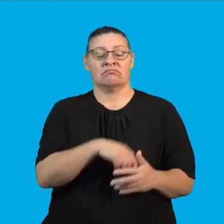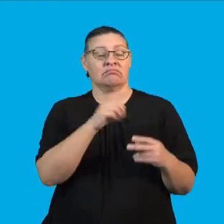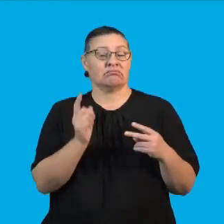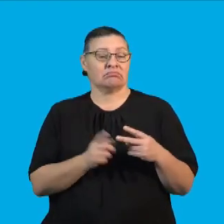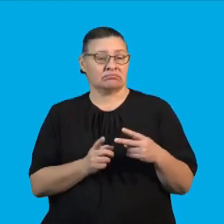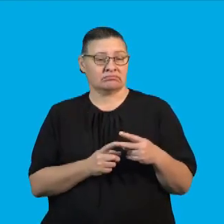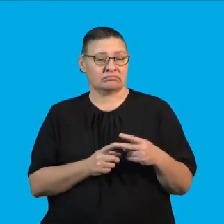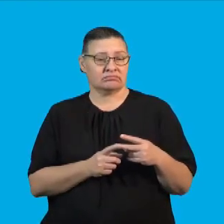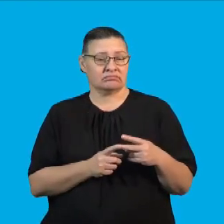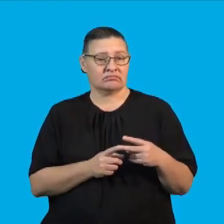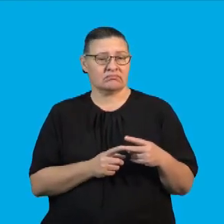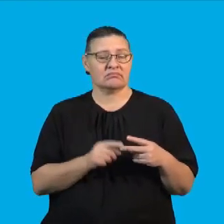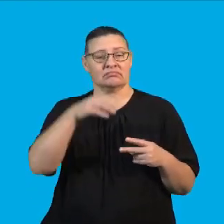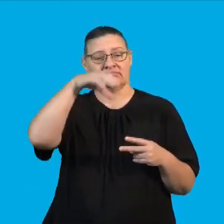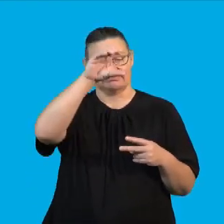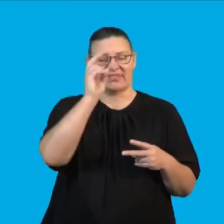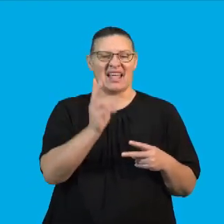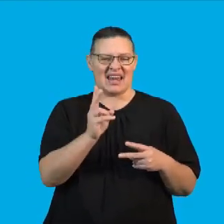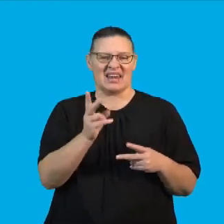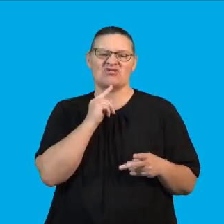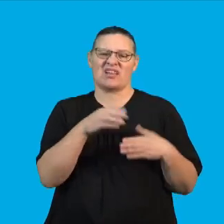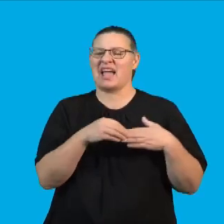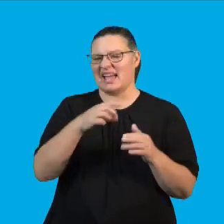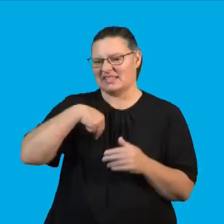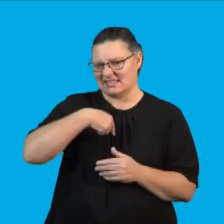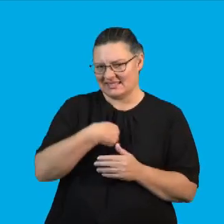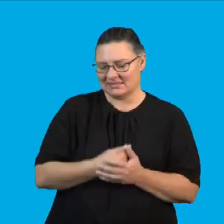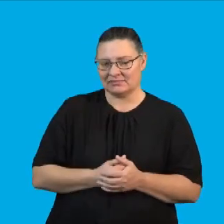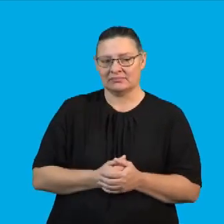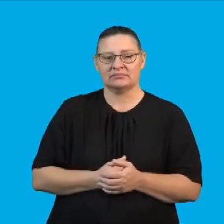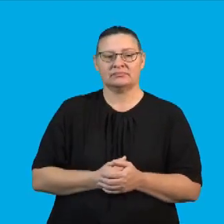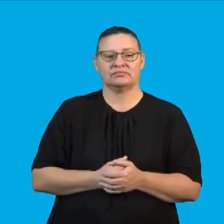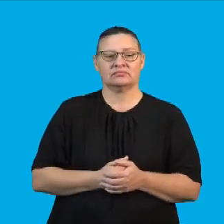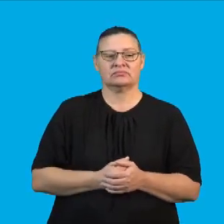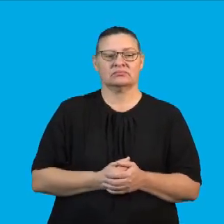If you check, you will see that the stem is repeated just to give us guidance.